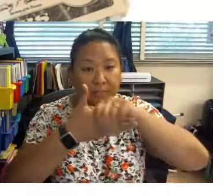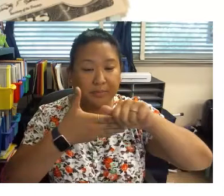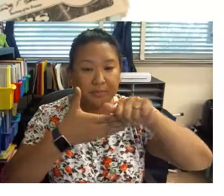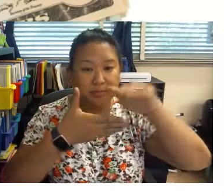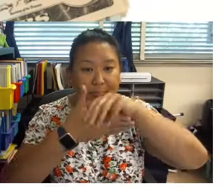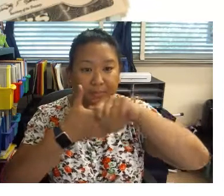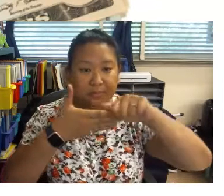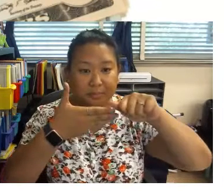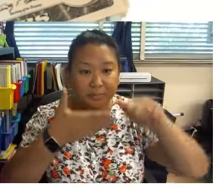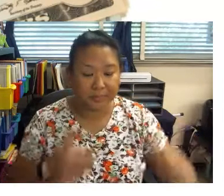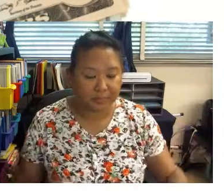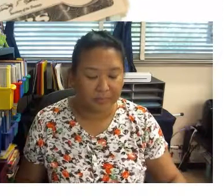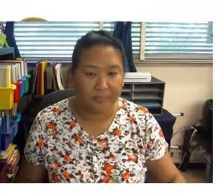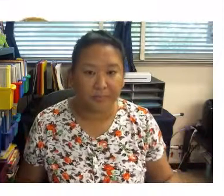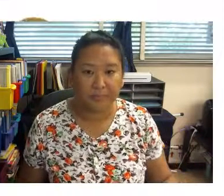Dollars